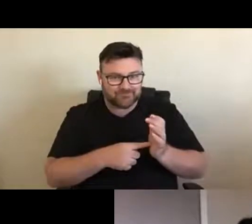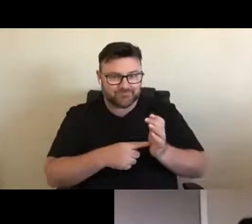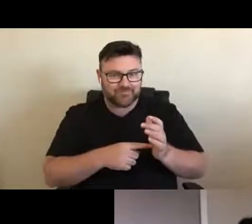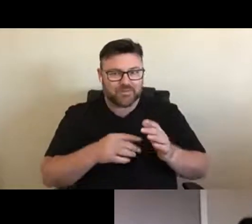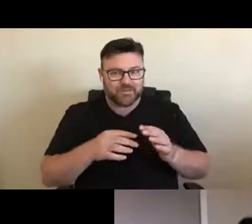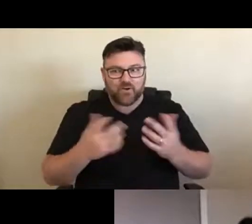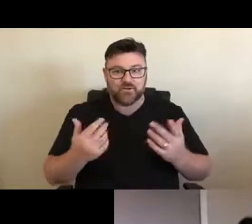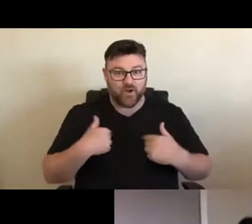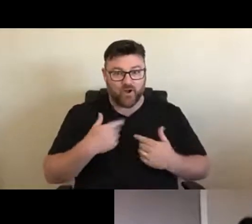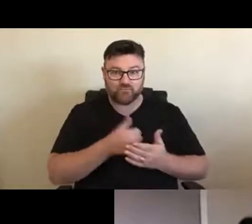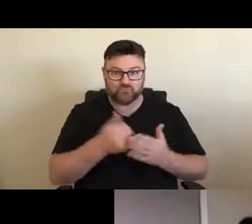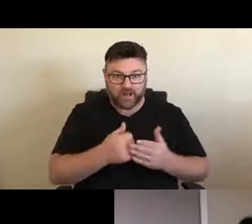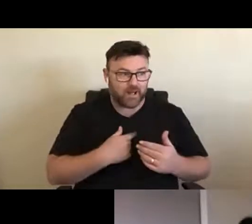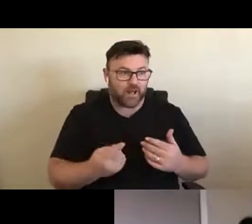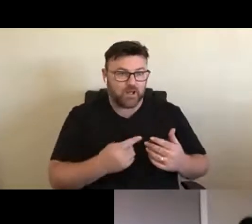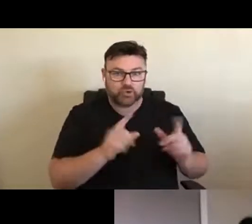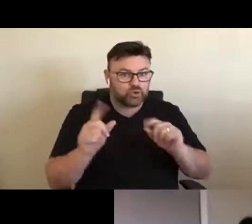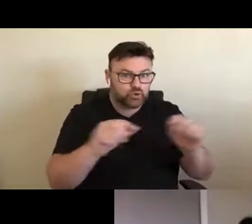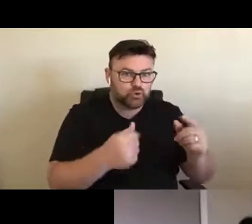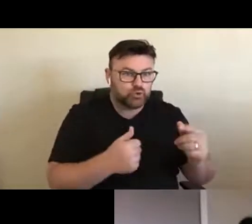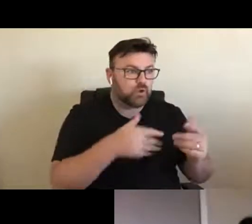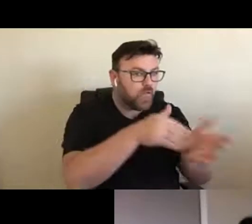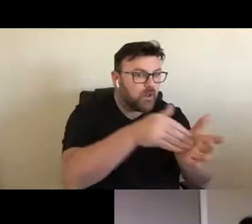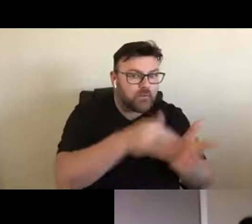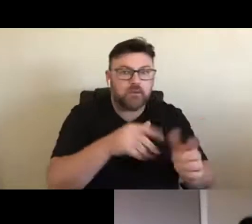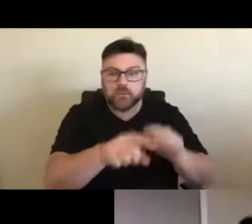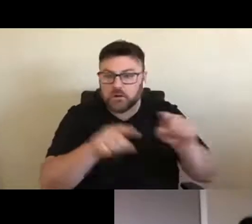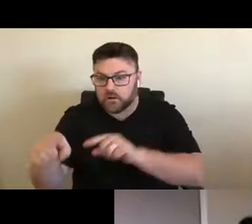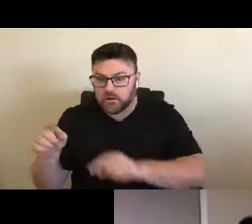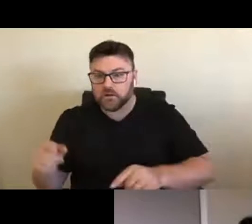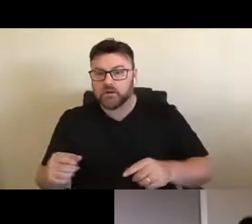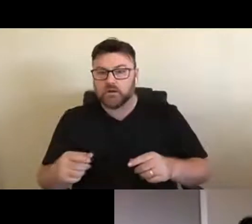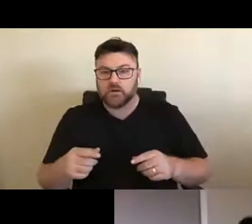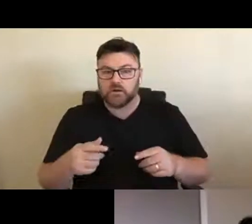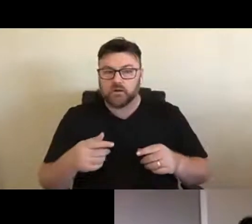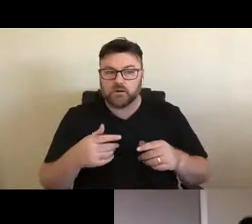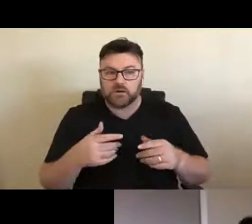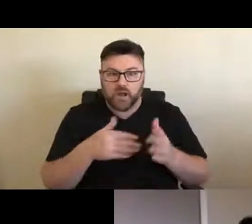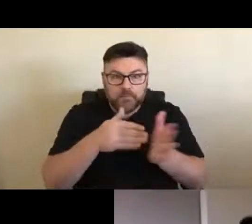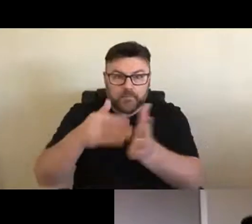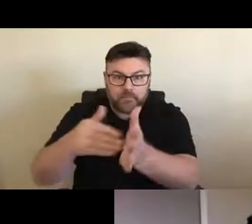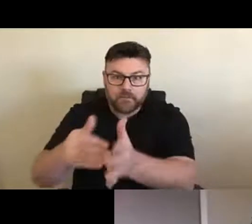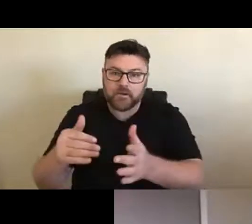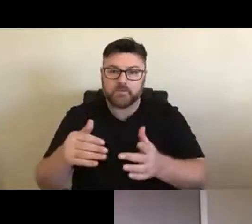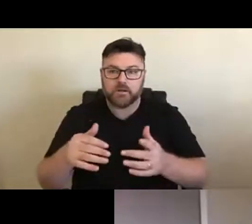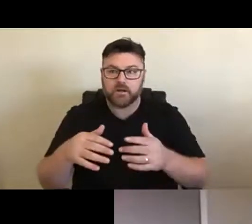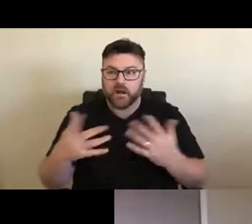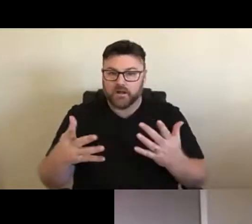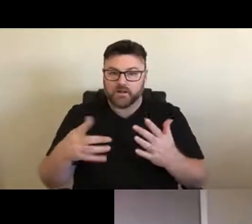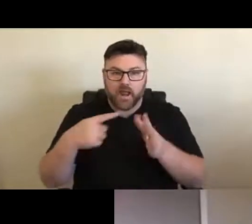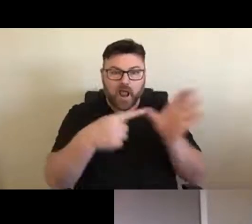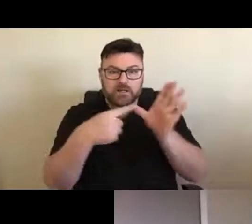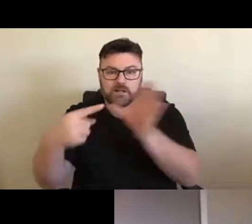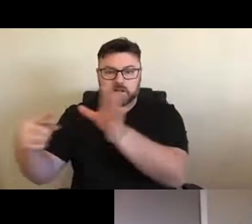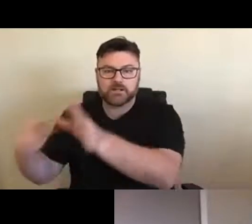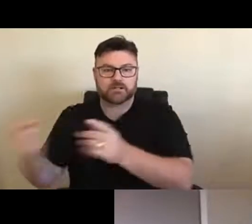constantly trying to fulfill with expertise queries that people had all over Australia. So for